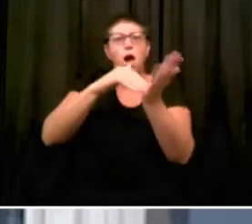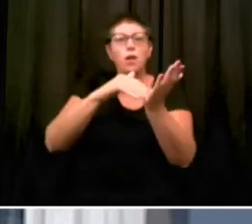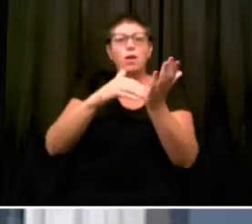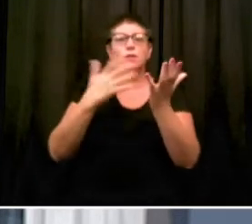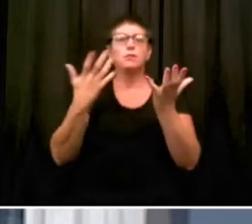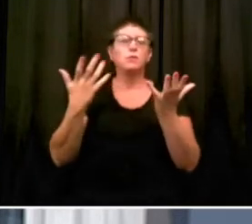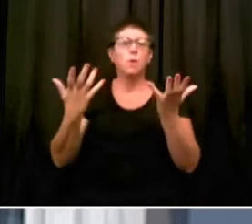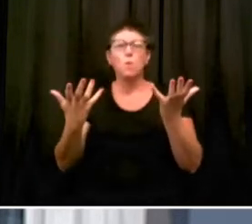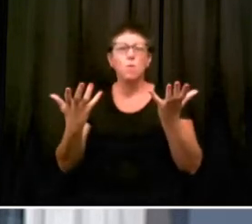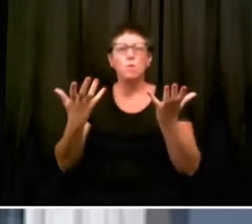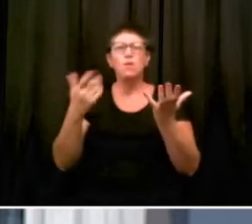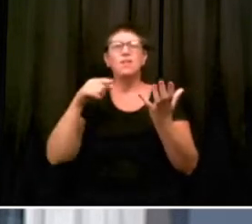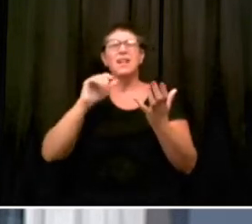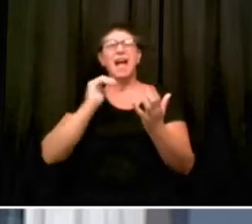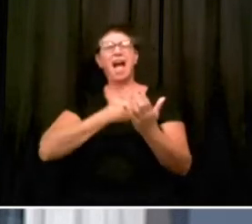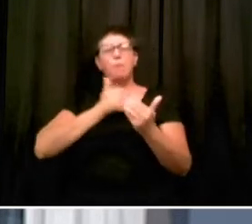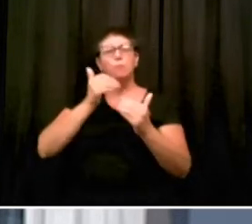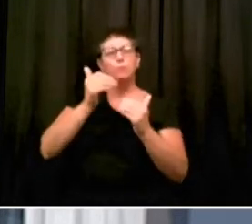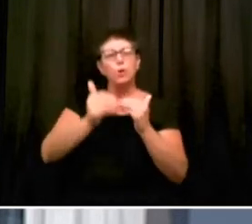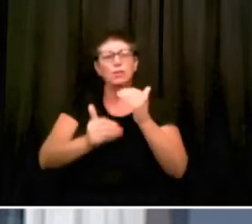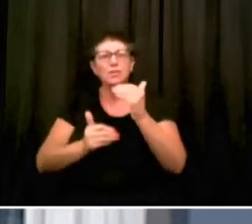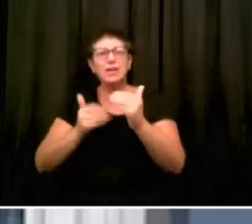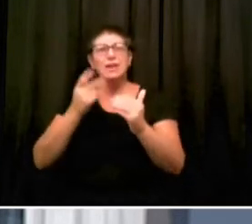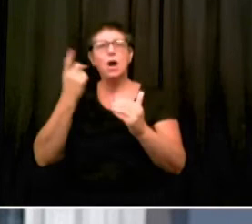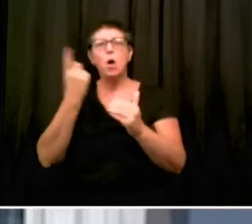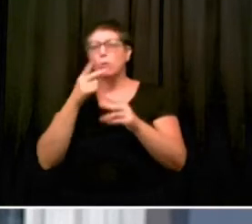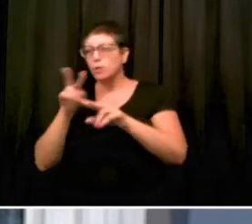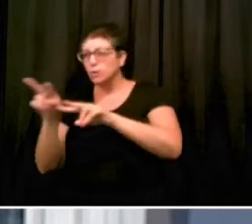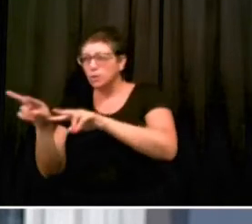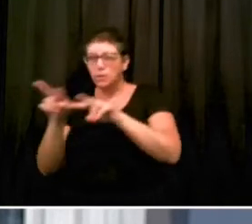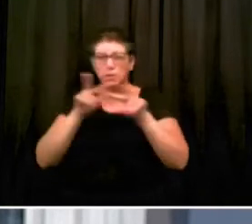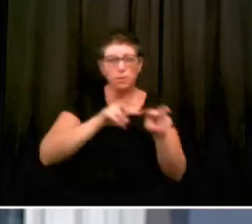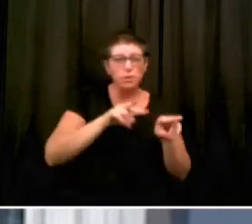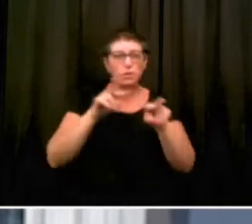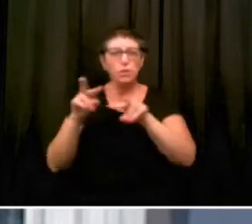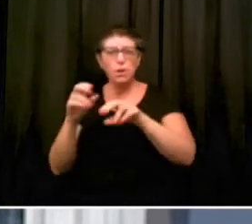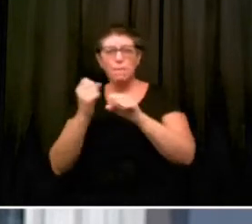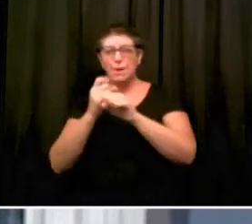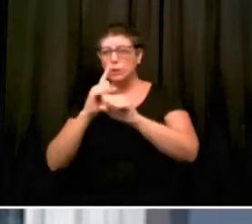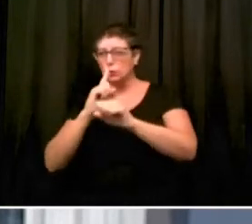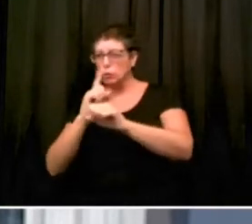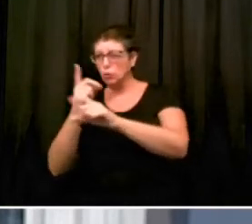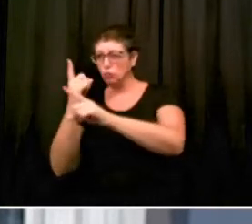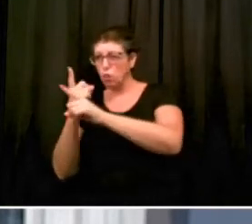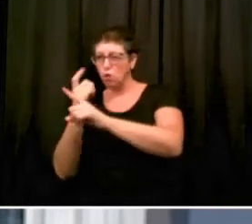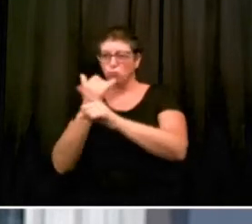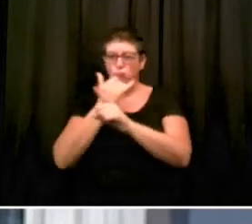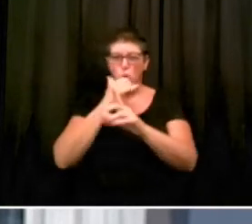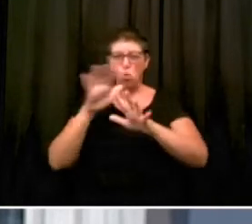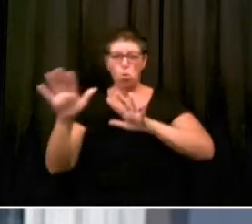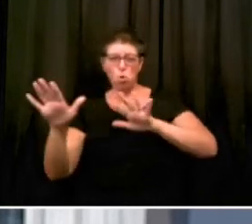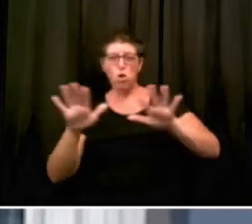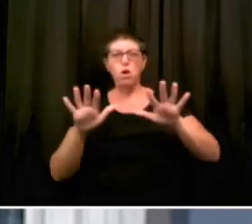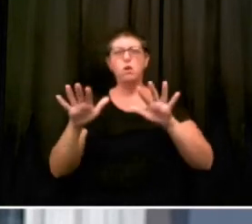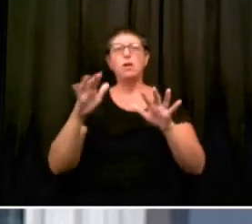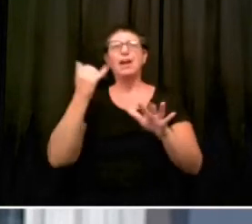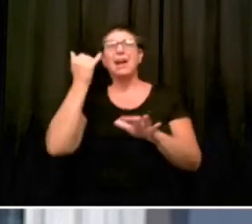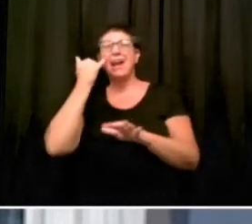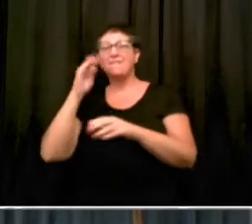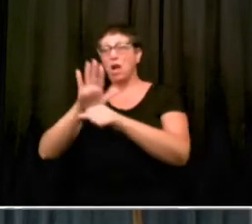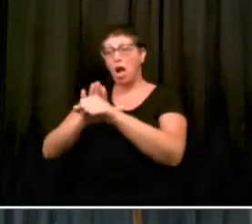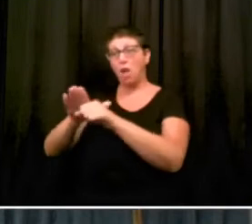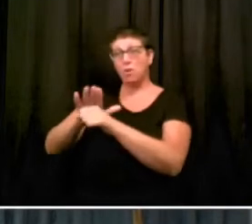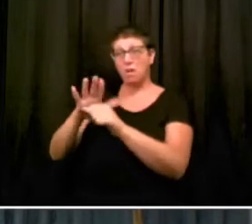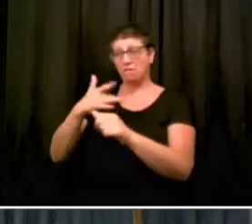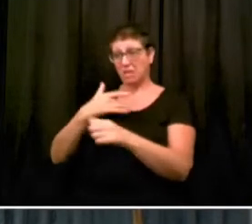there are areas that we can do better and can safely pull back on some of the restrictions, that's exactly what we want to do. Go ahead,